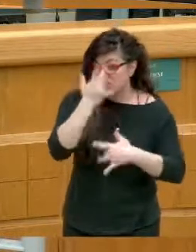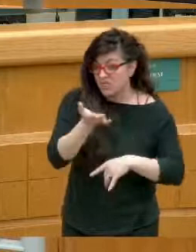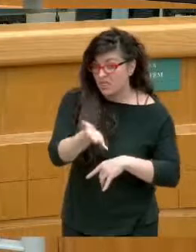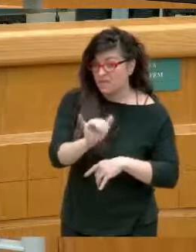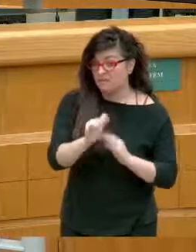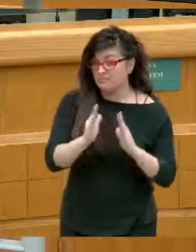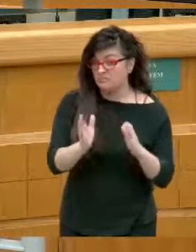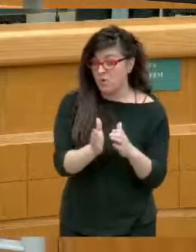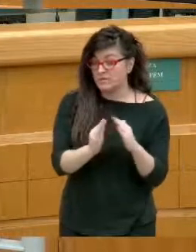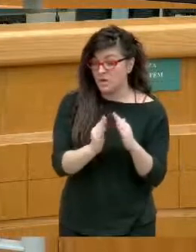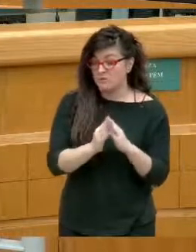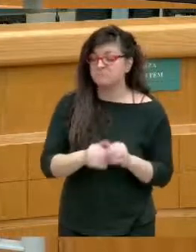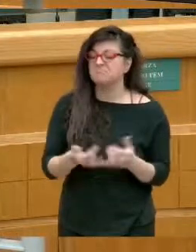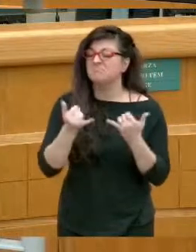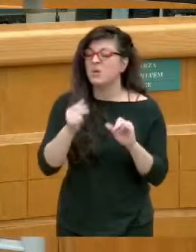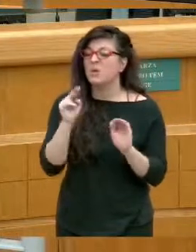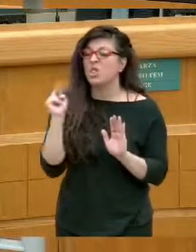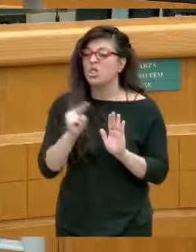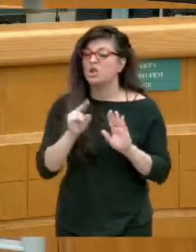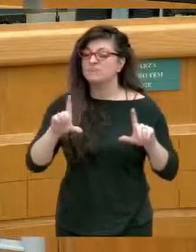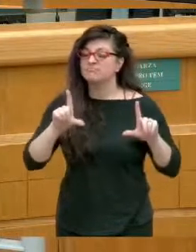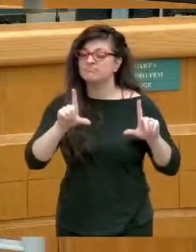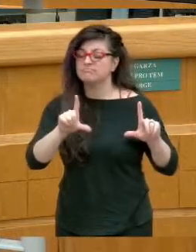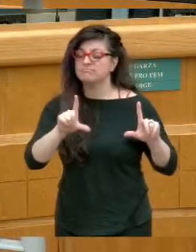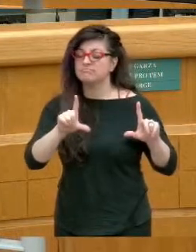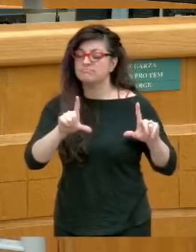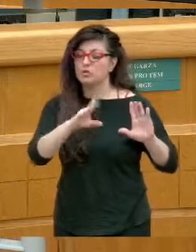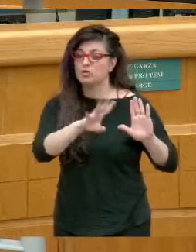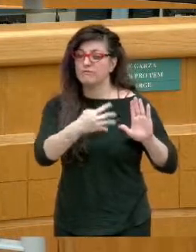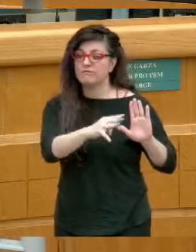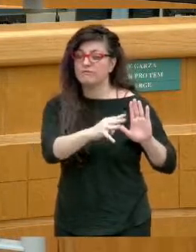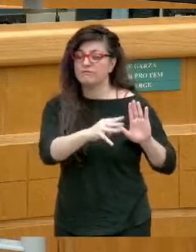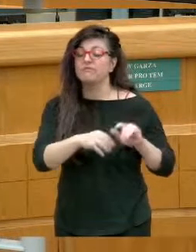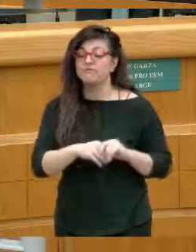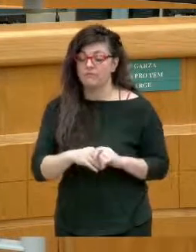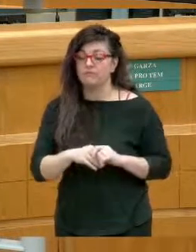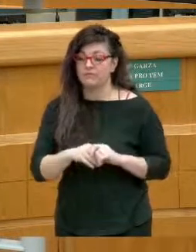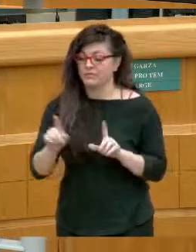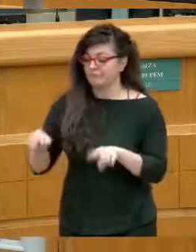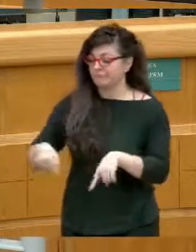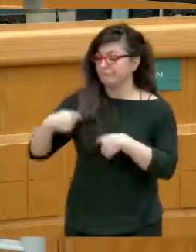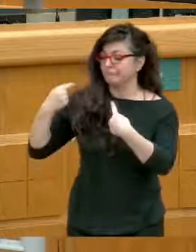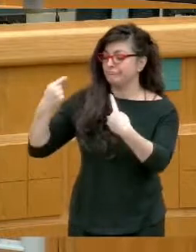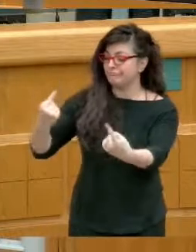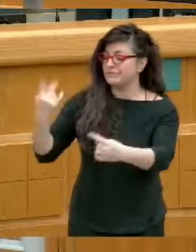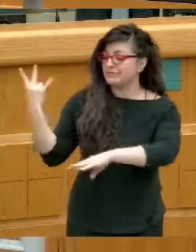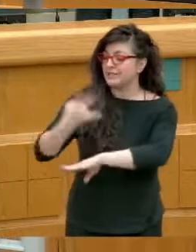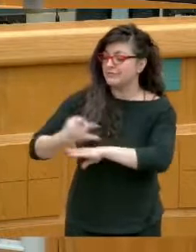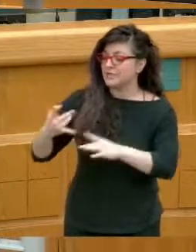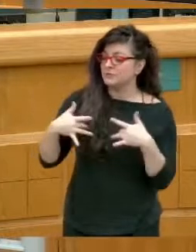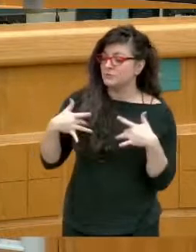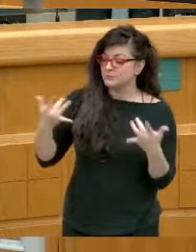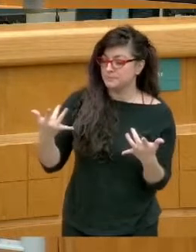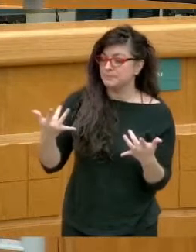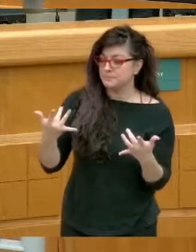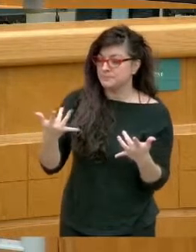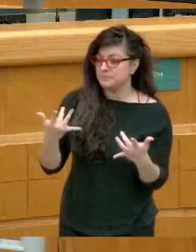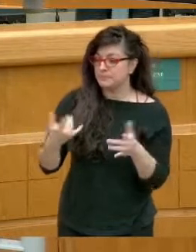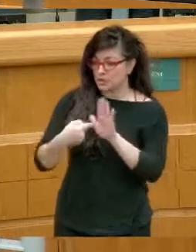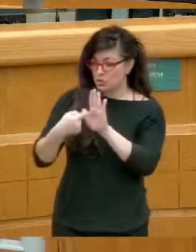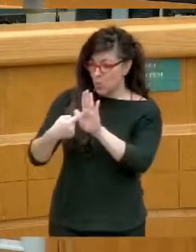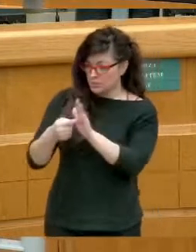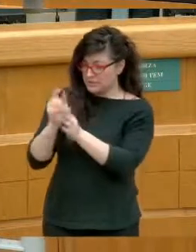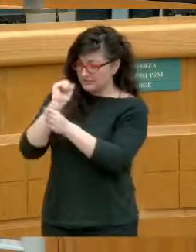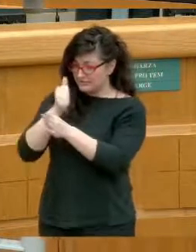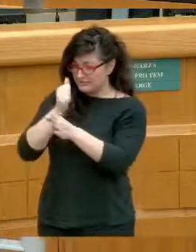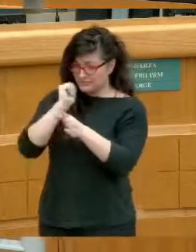2 graphs here. This shows our 7-day trending, and we've been using these recently to show not just, it does show 1 day at a